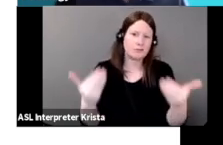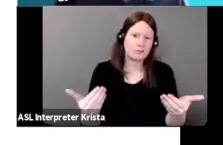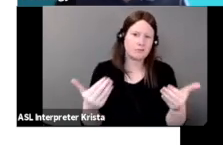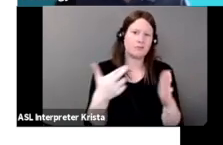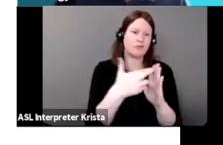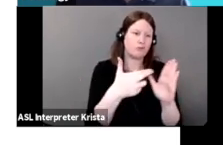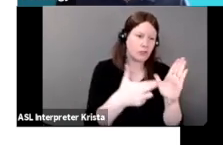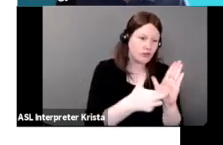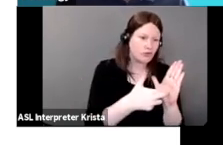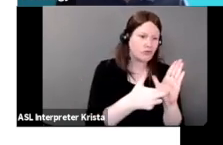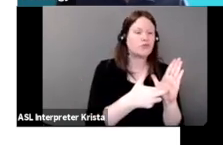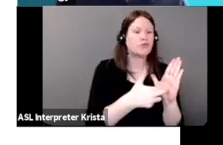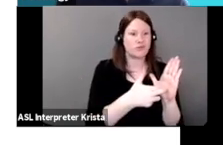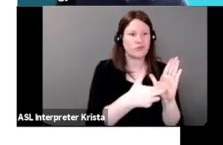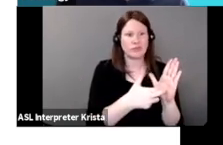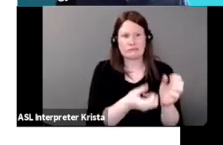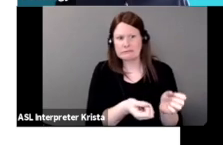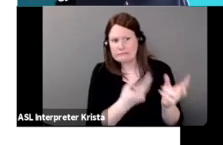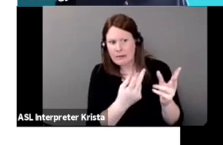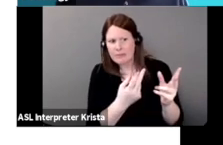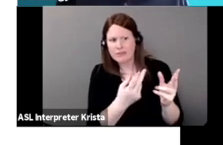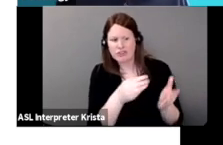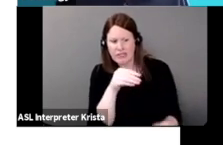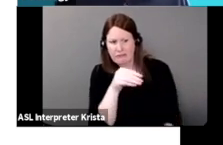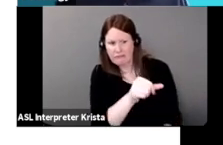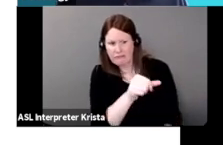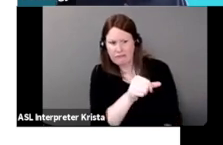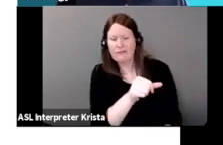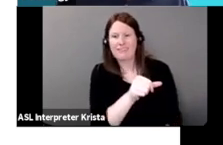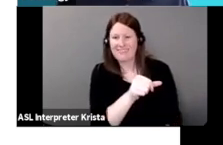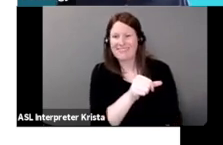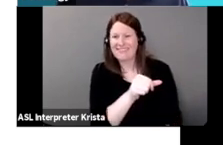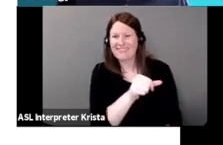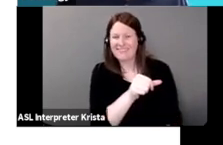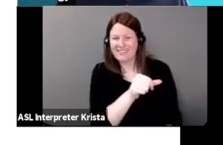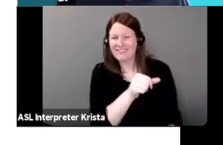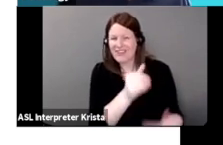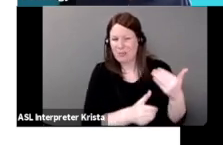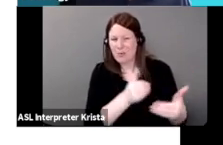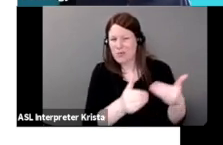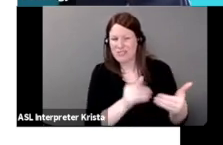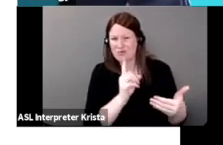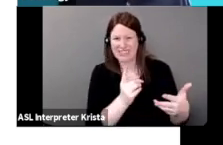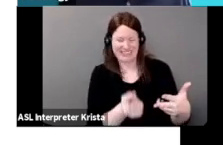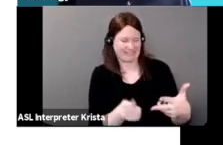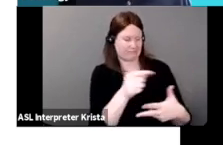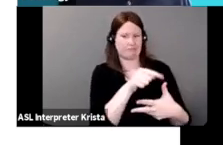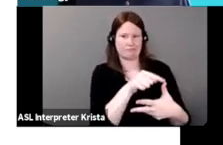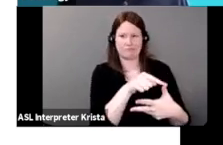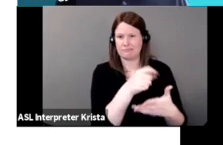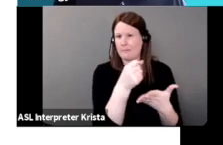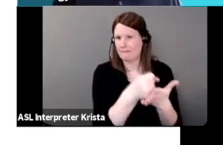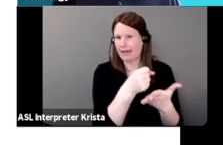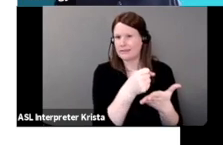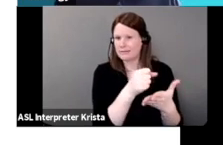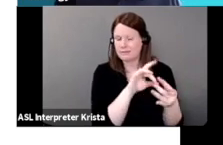of IP, they're generally referring to the cost of patenting their invention. So we'll start there. It's